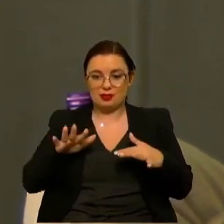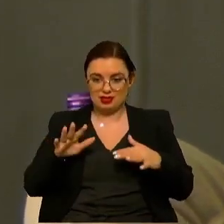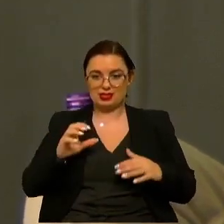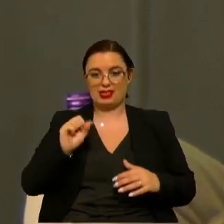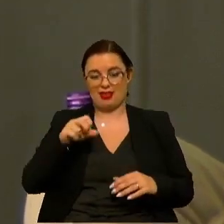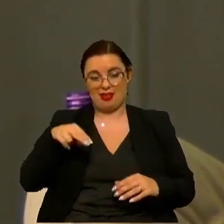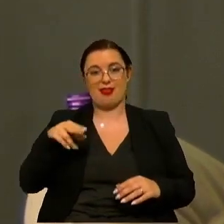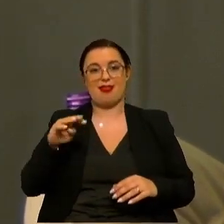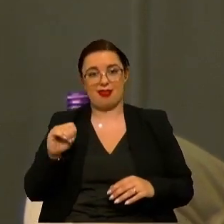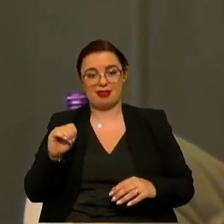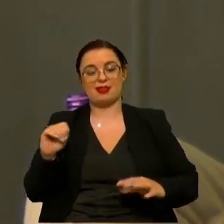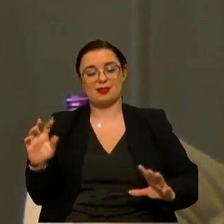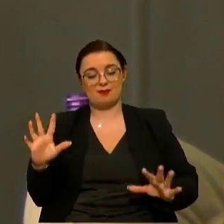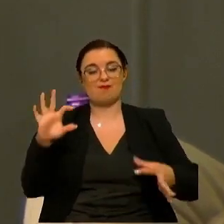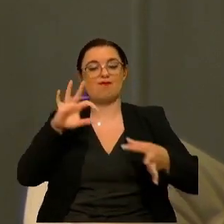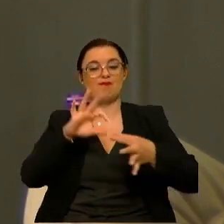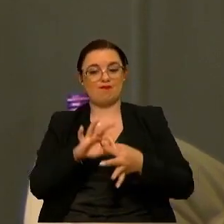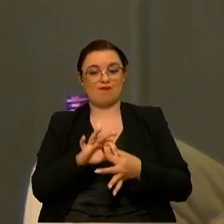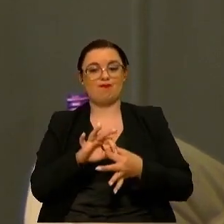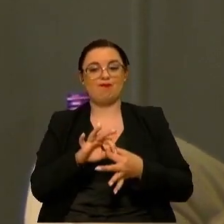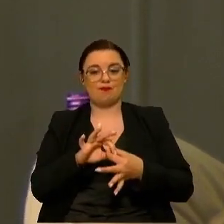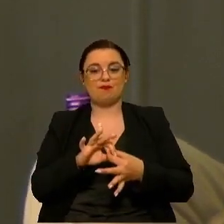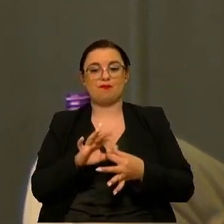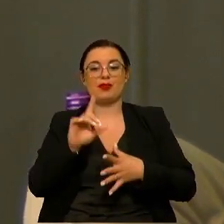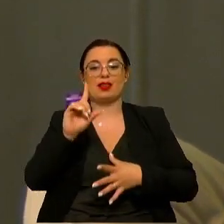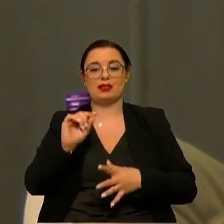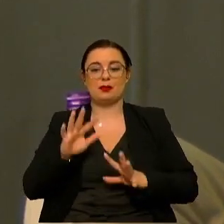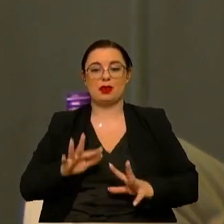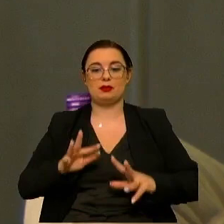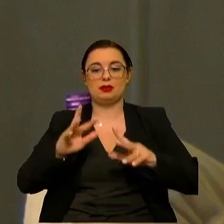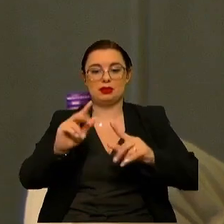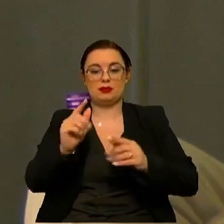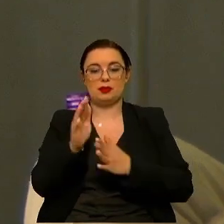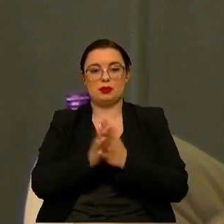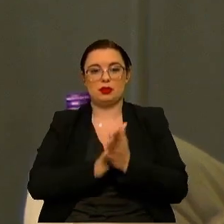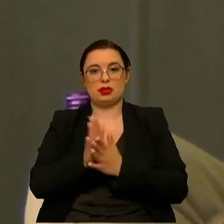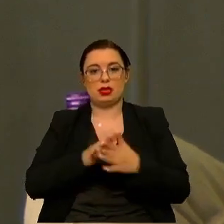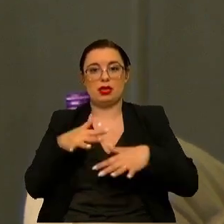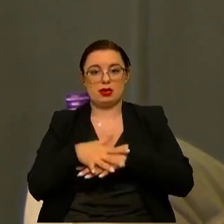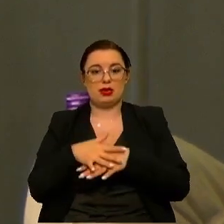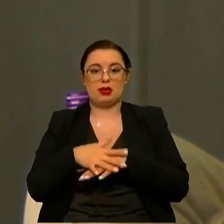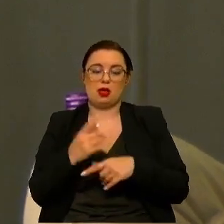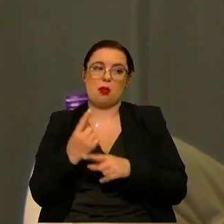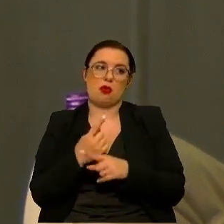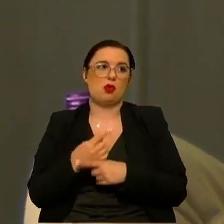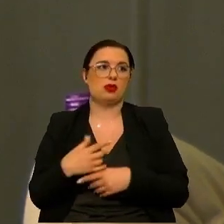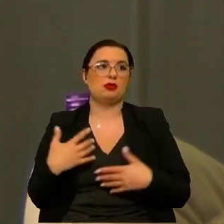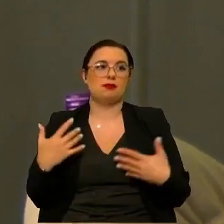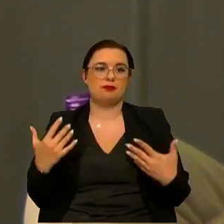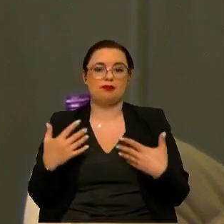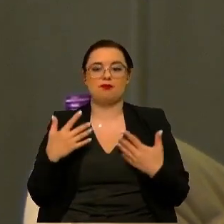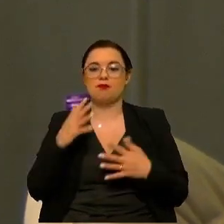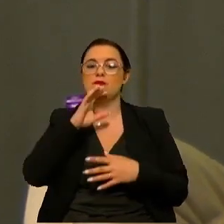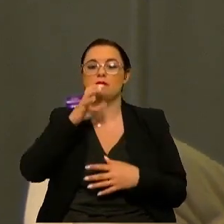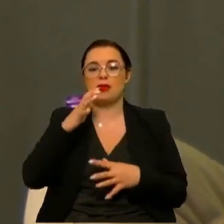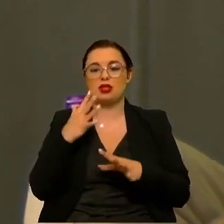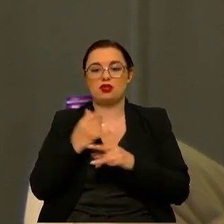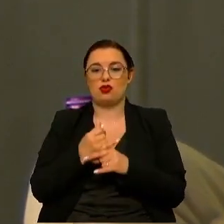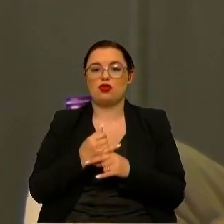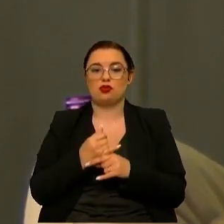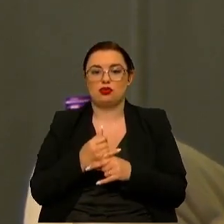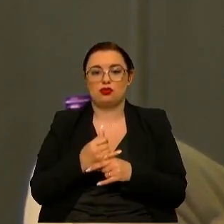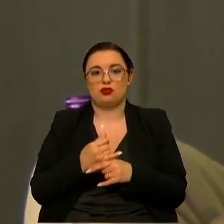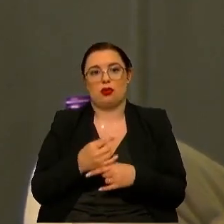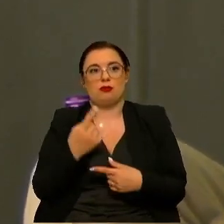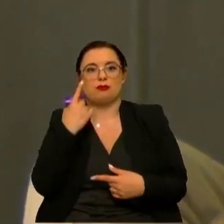consortium, but the GNS being a partner also in the development and implementation of the network